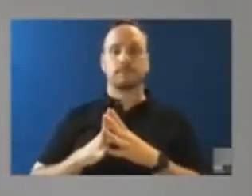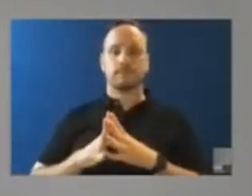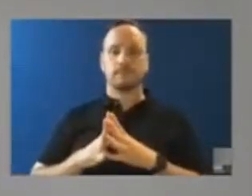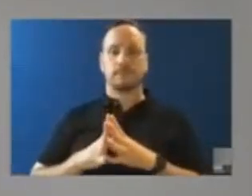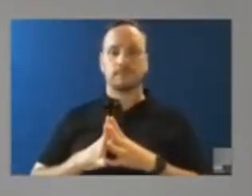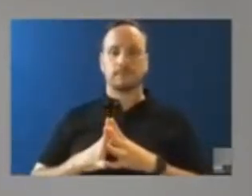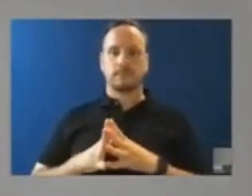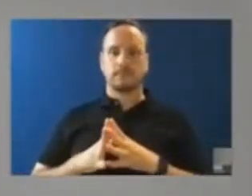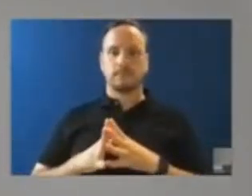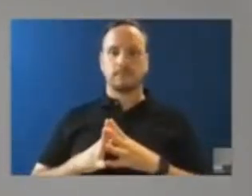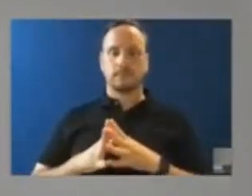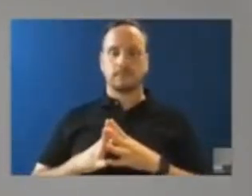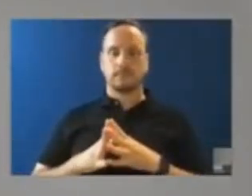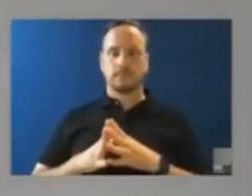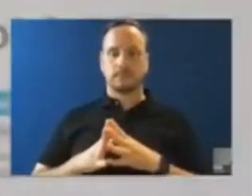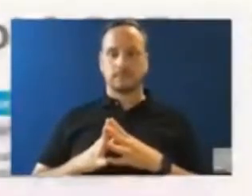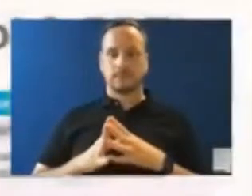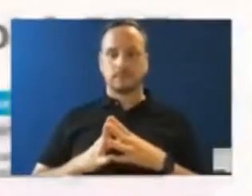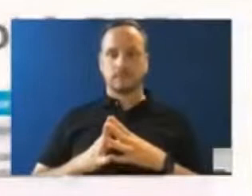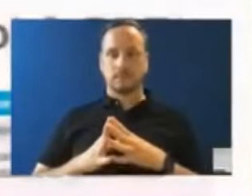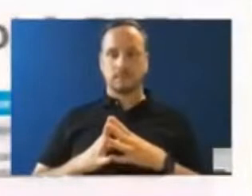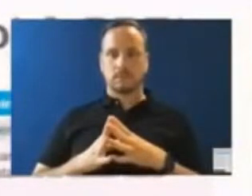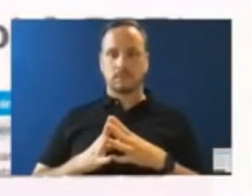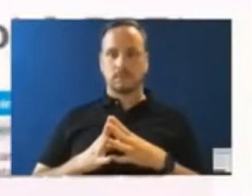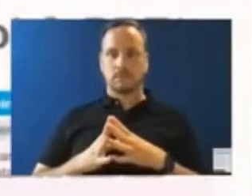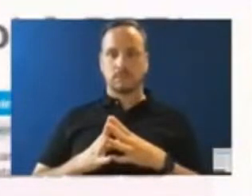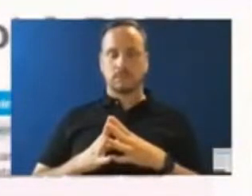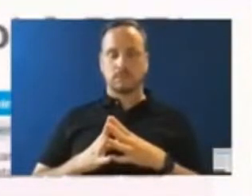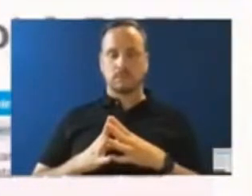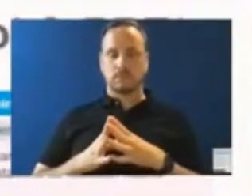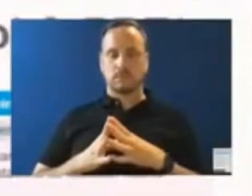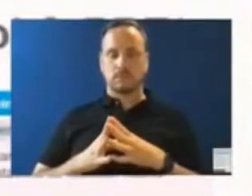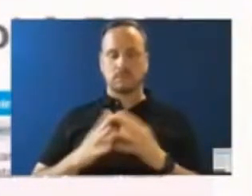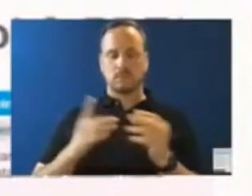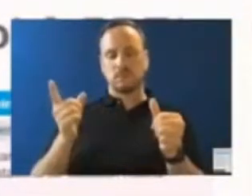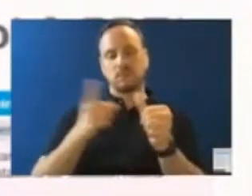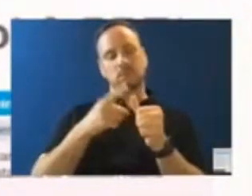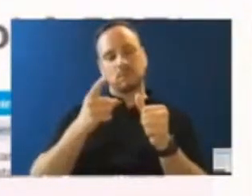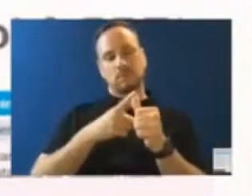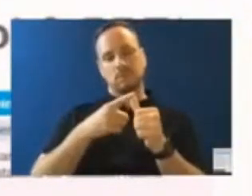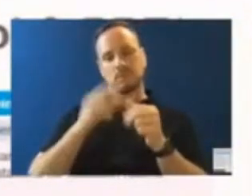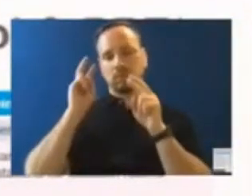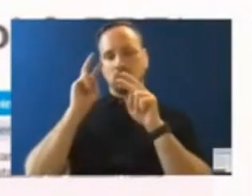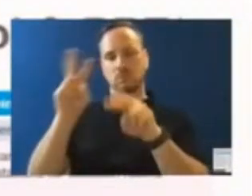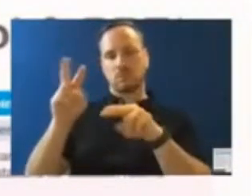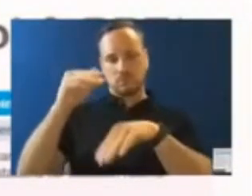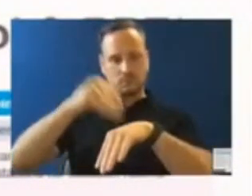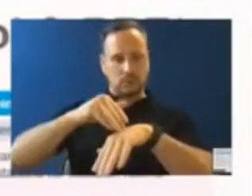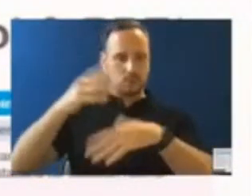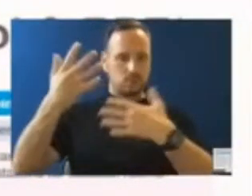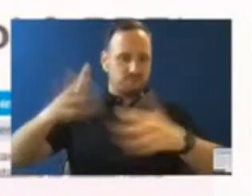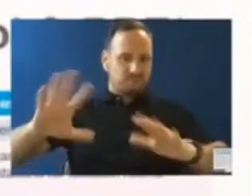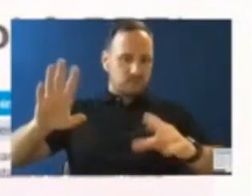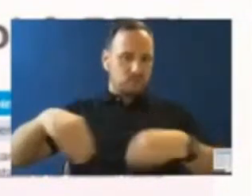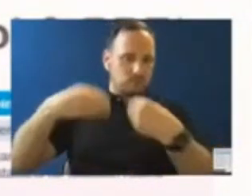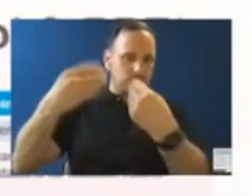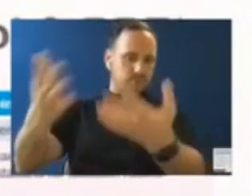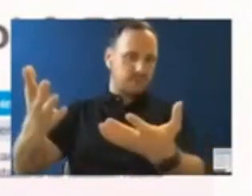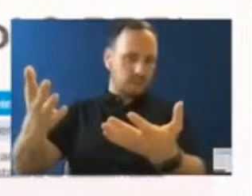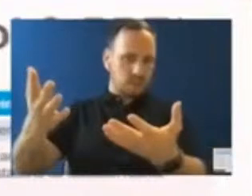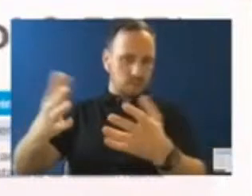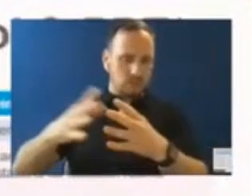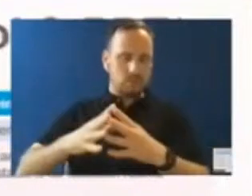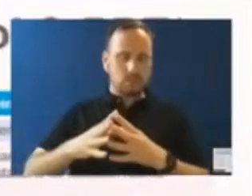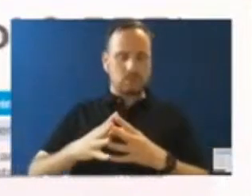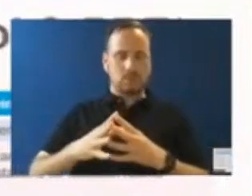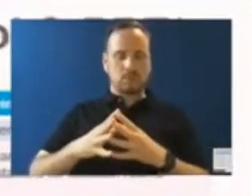perhaps. So first of all, we want to take a look at the what we have already provided for the staff and the students. We're also going to take a